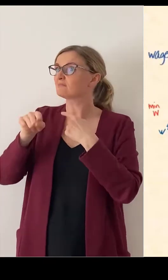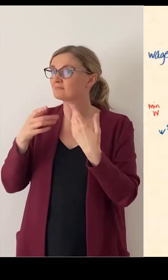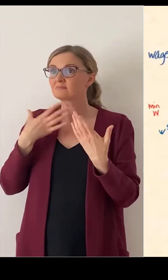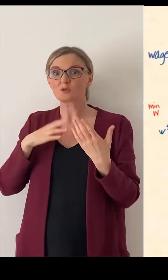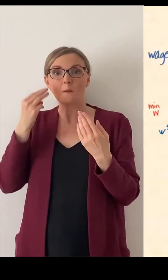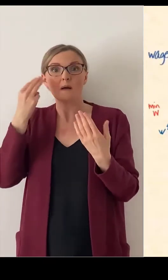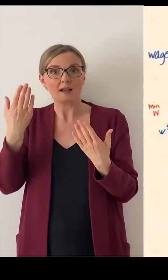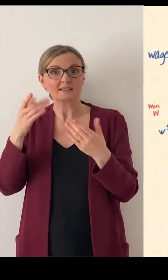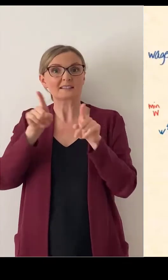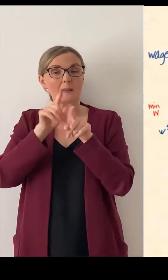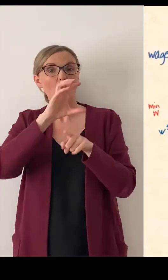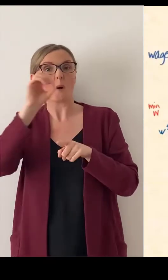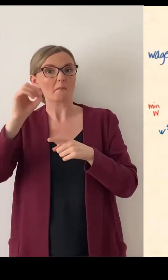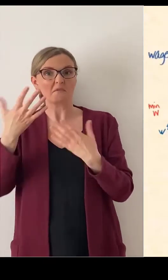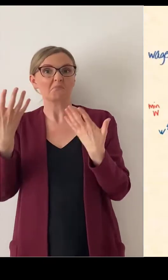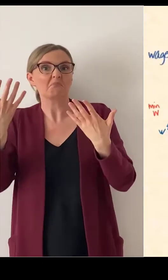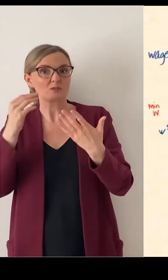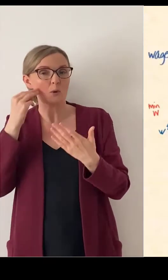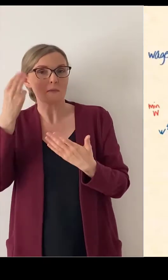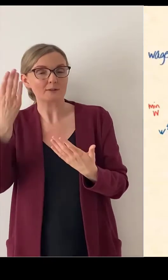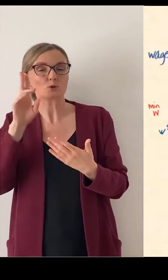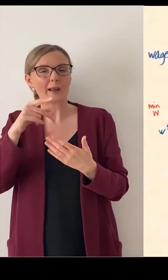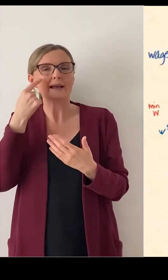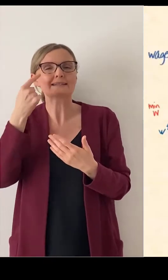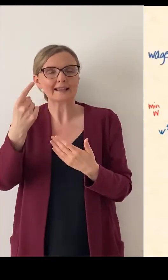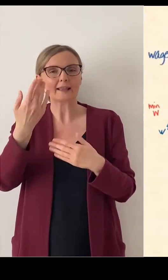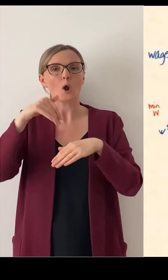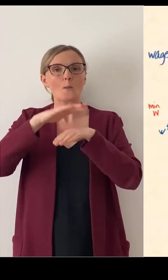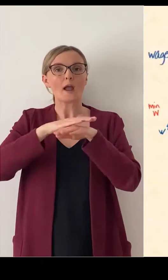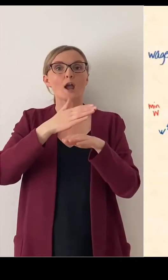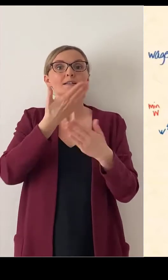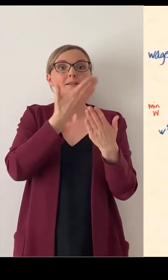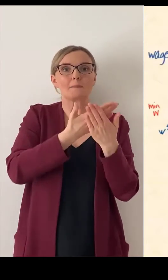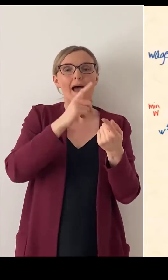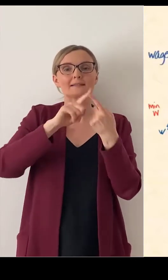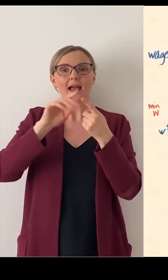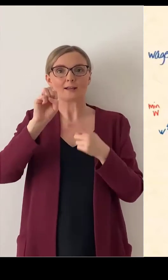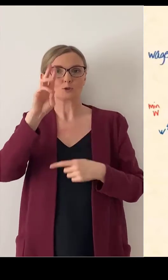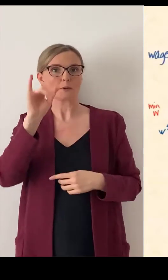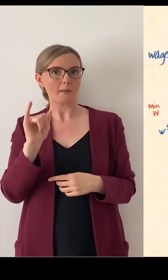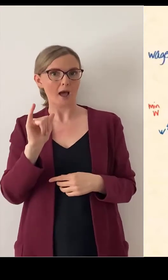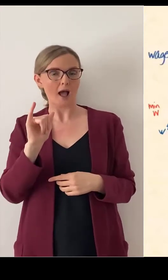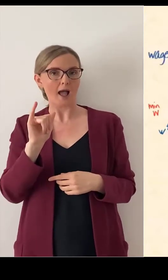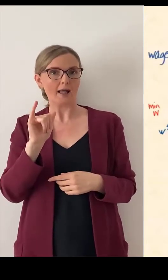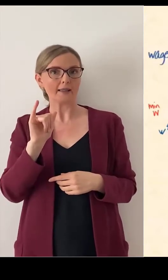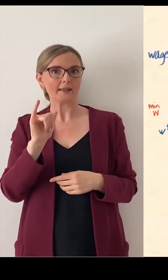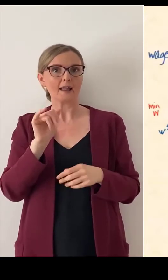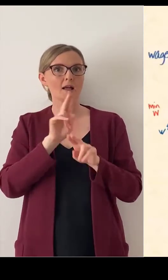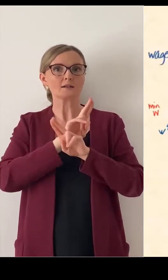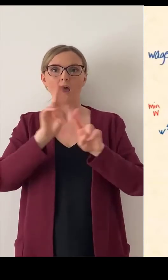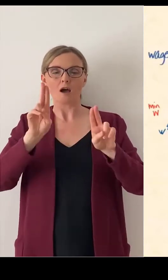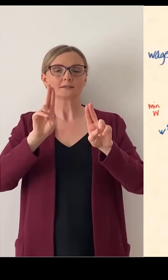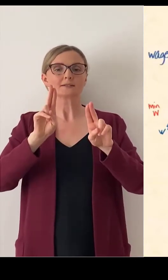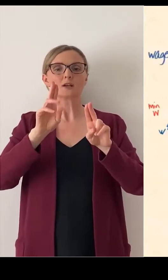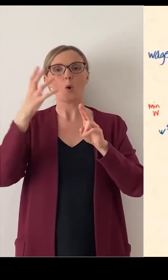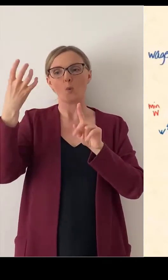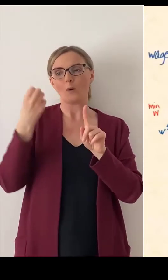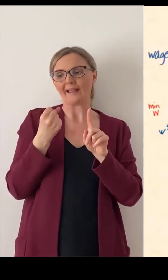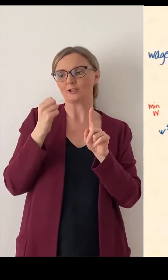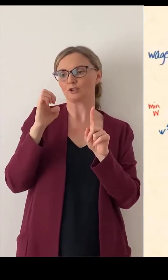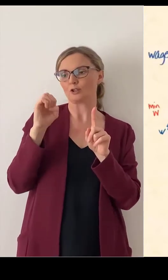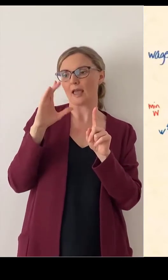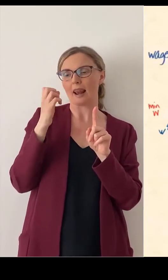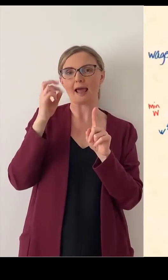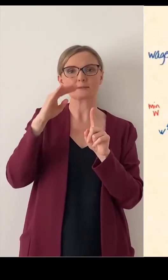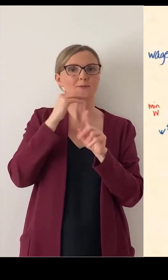an economy where the demand for labor and the supply of labor are not very wage elastic, the